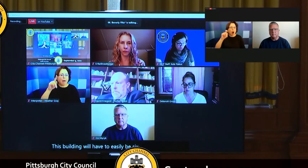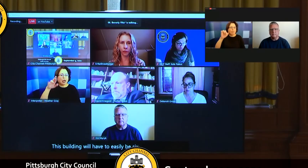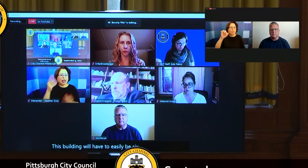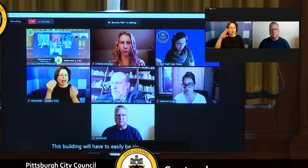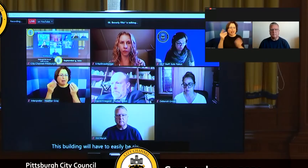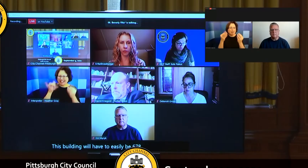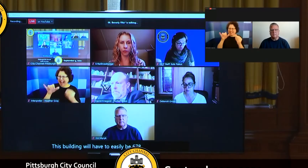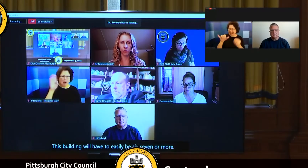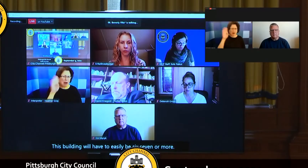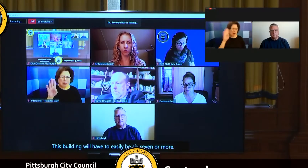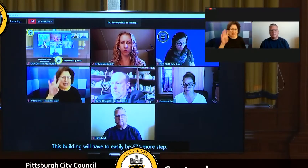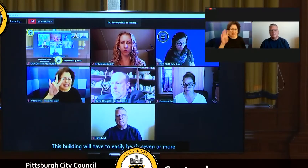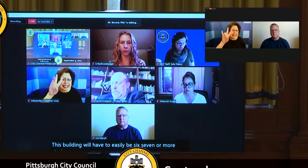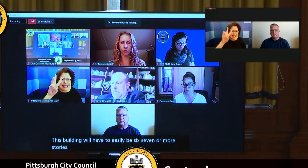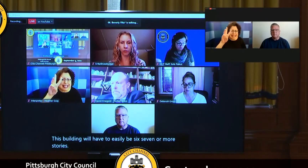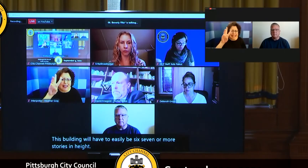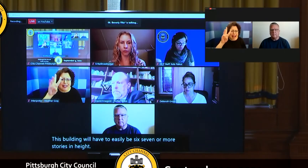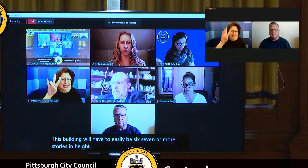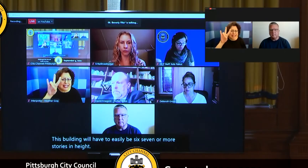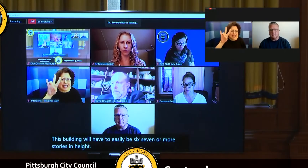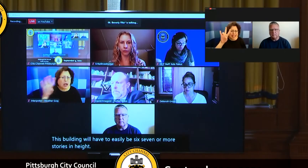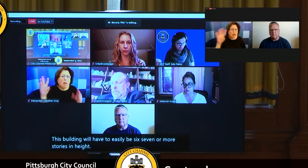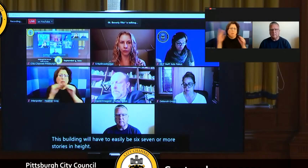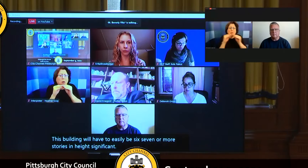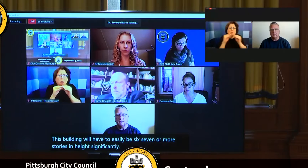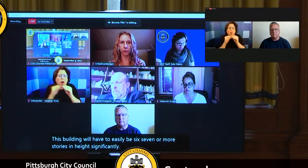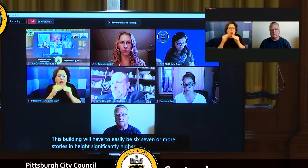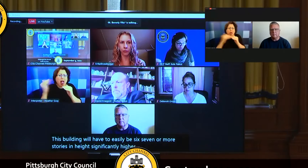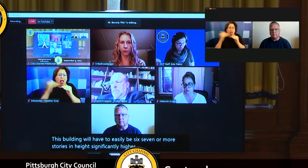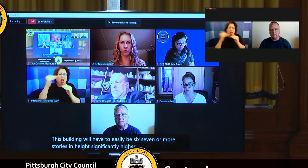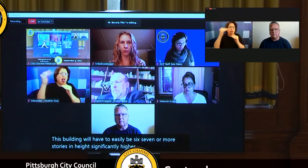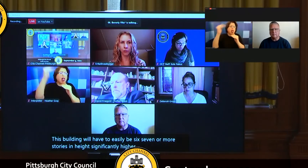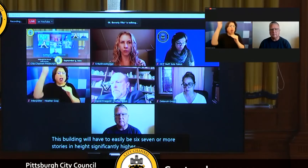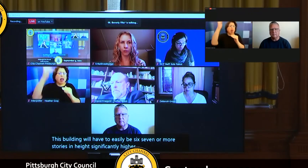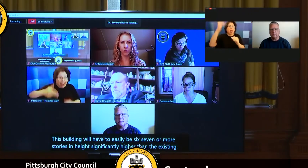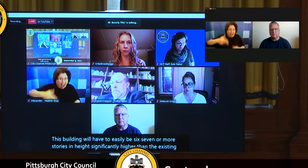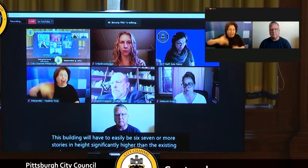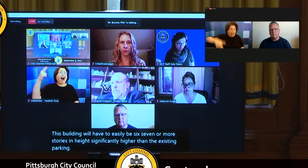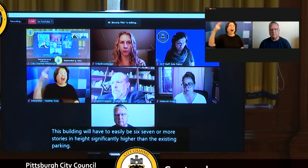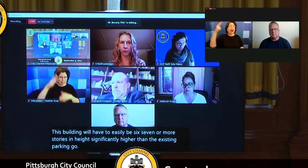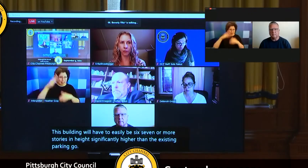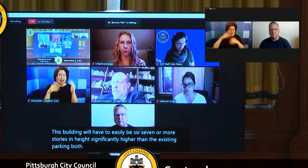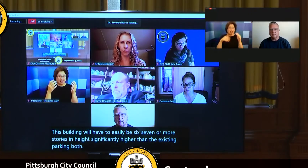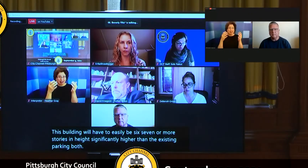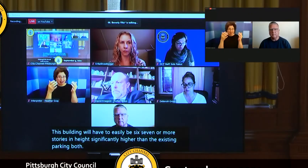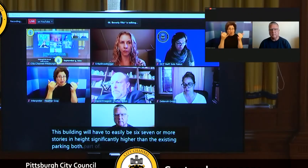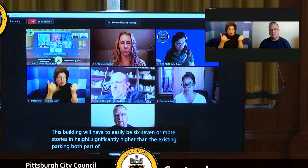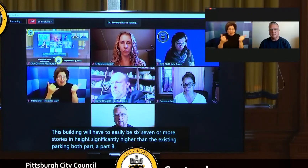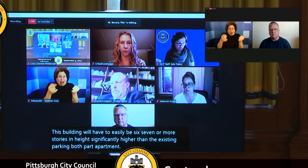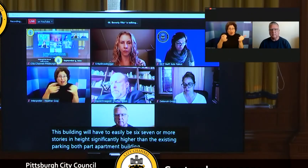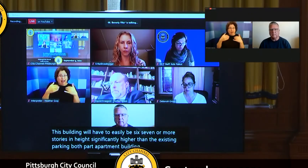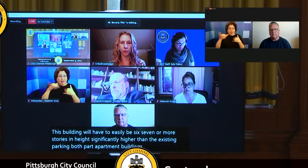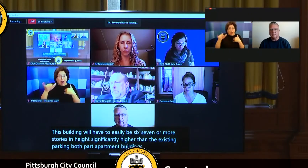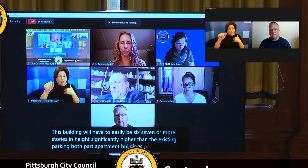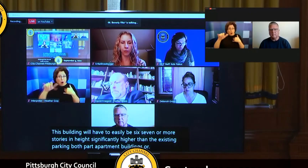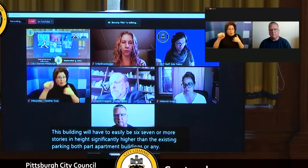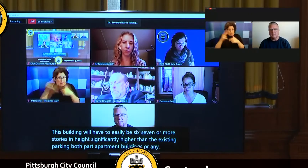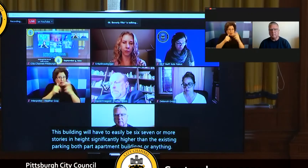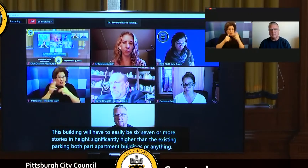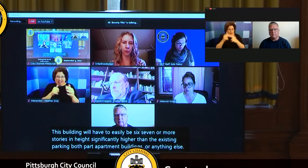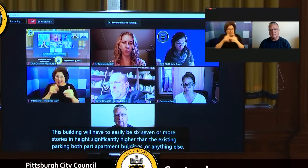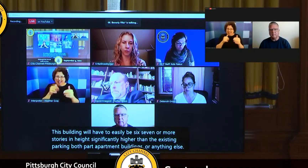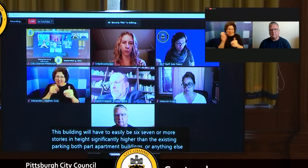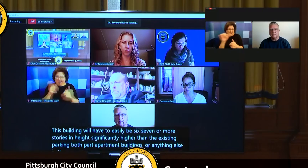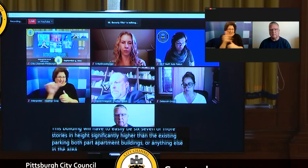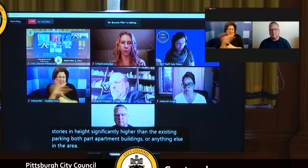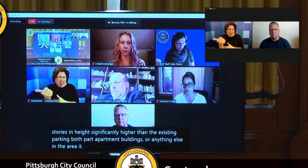more stories in height, significantly higher than the existing apartment buildings or anything else in the area.